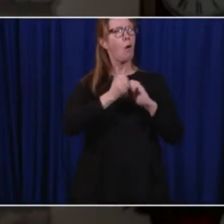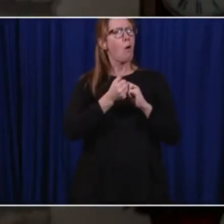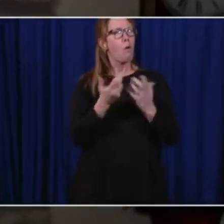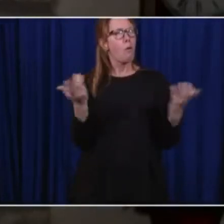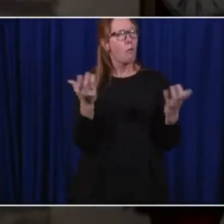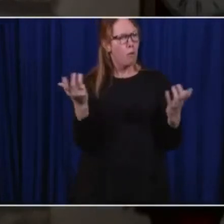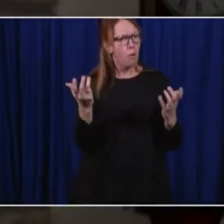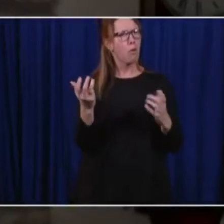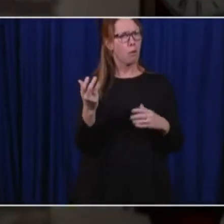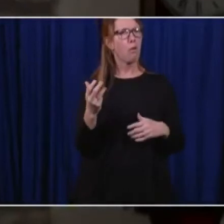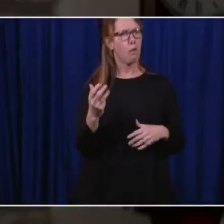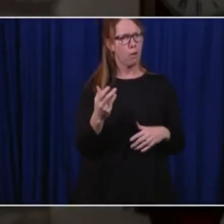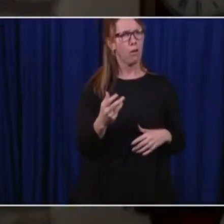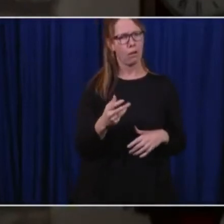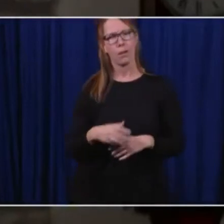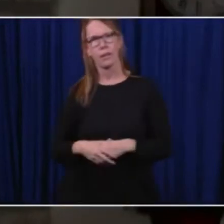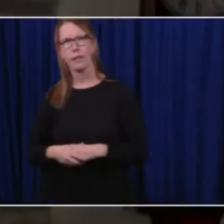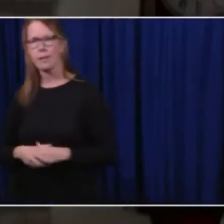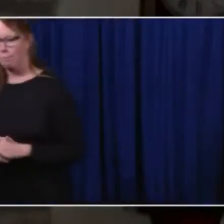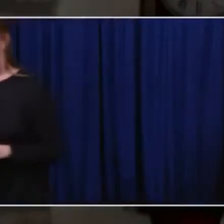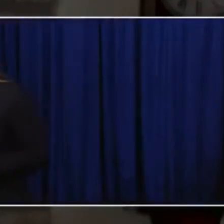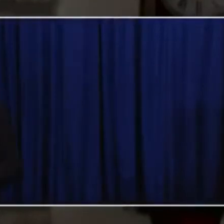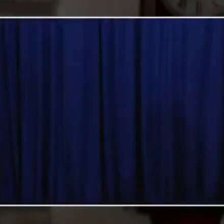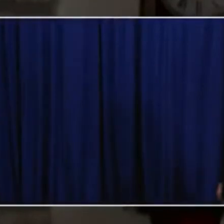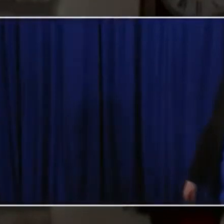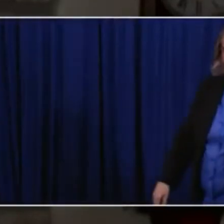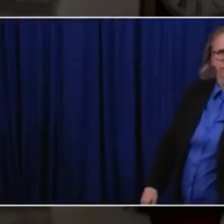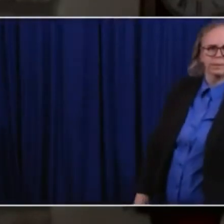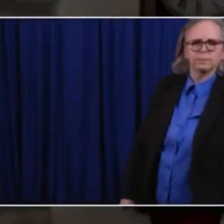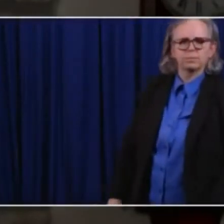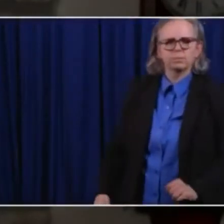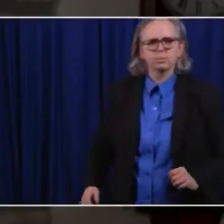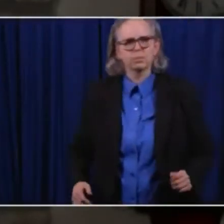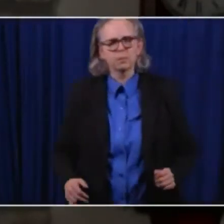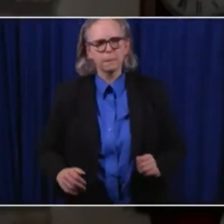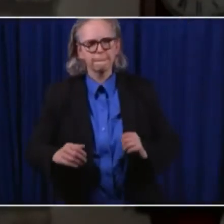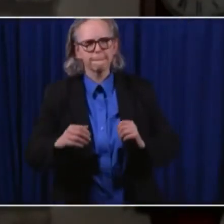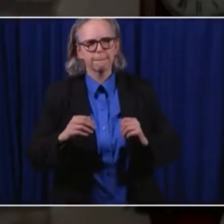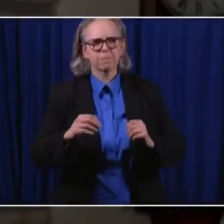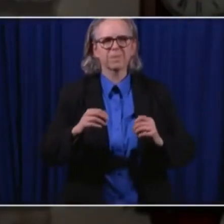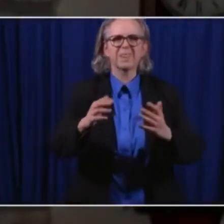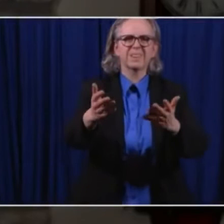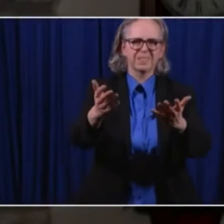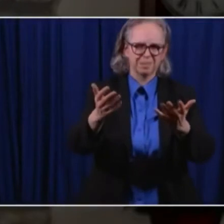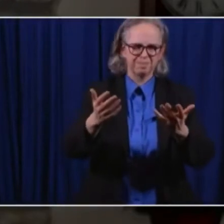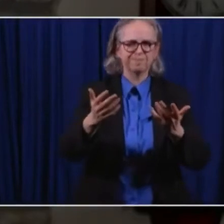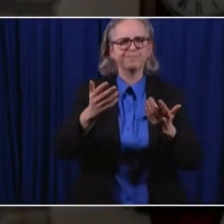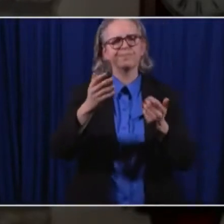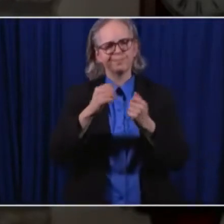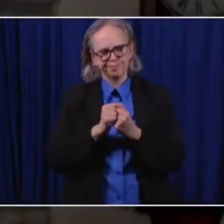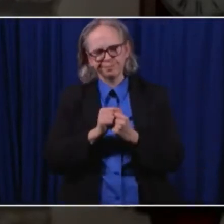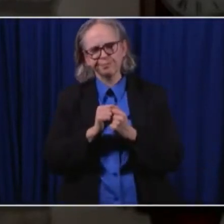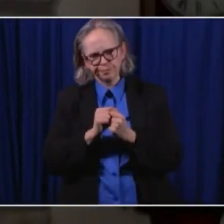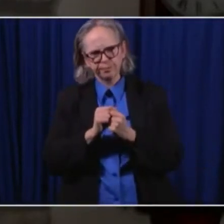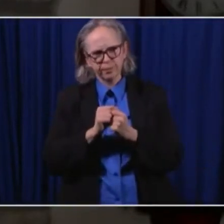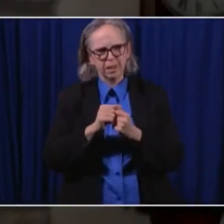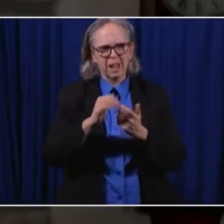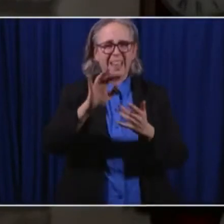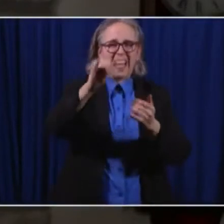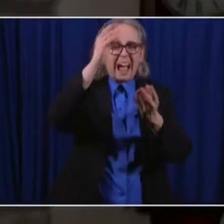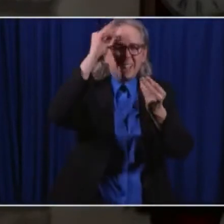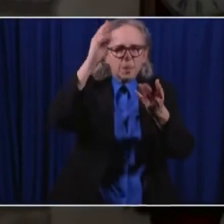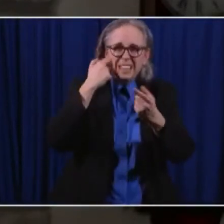No, I think that some discrepancies are to be expected in an operation this huge.